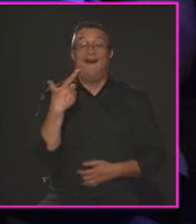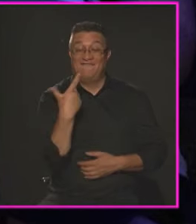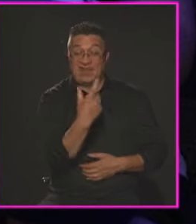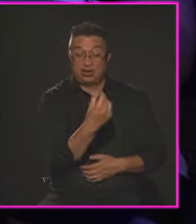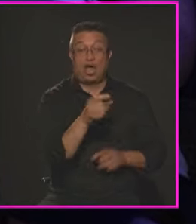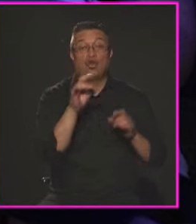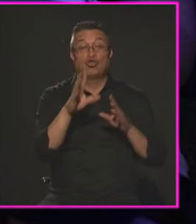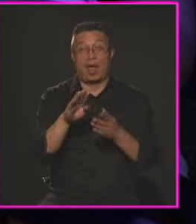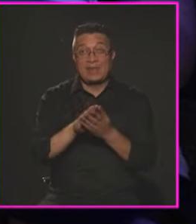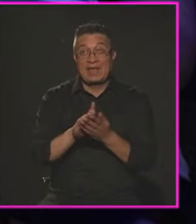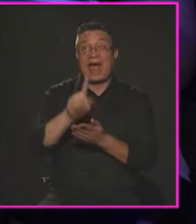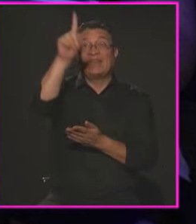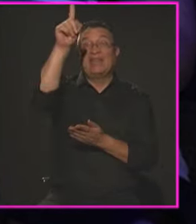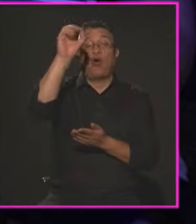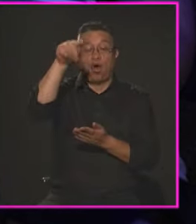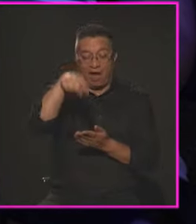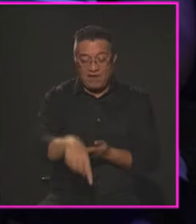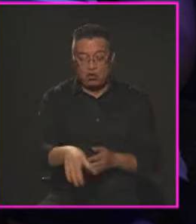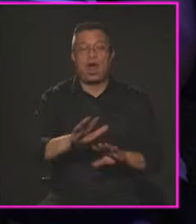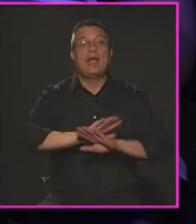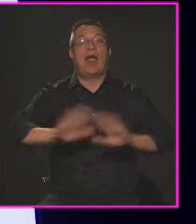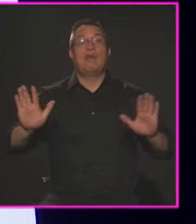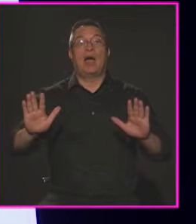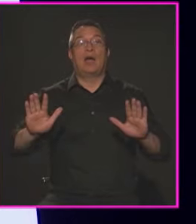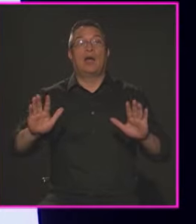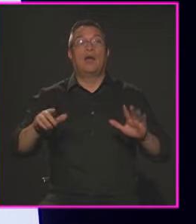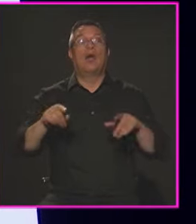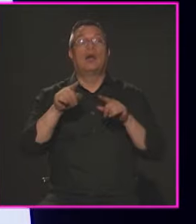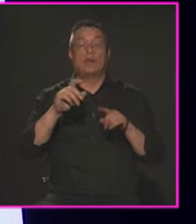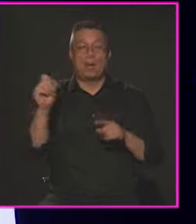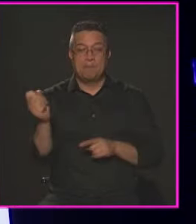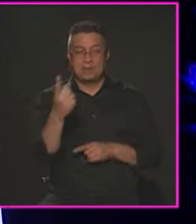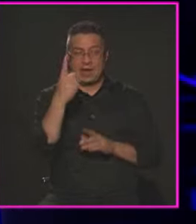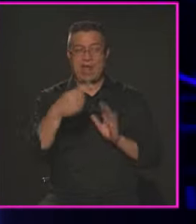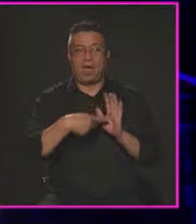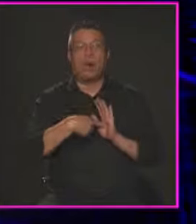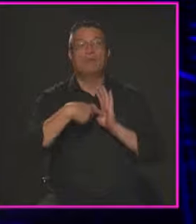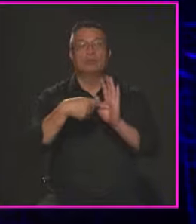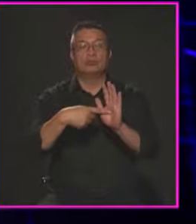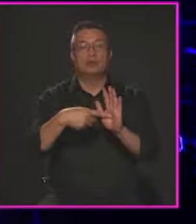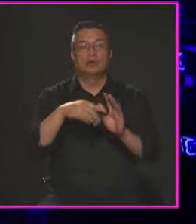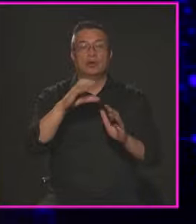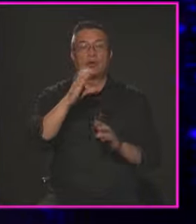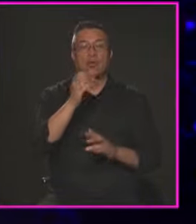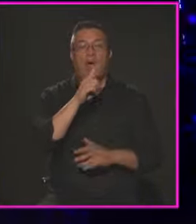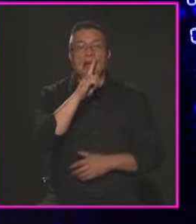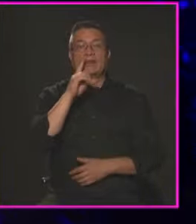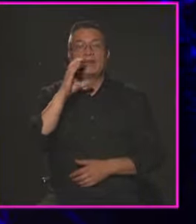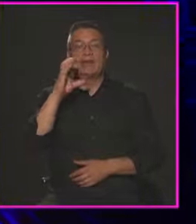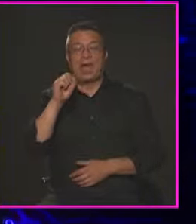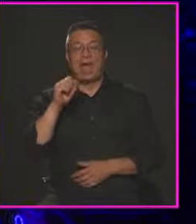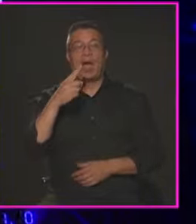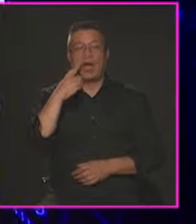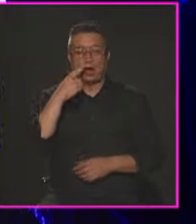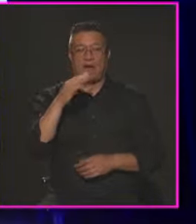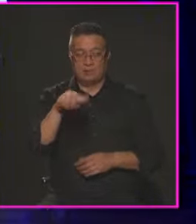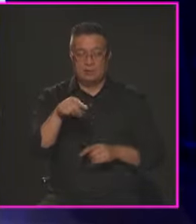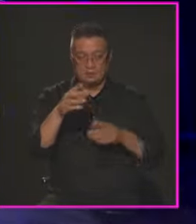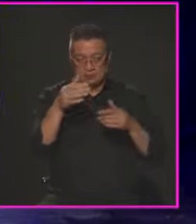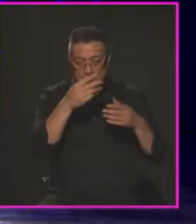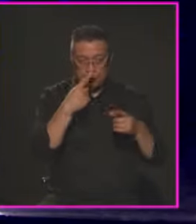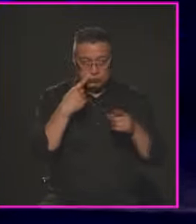time spatial quantization was shown and the existence of two-level system in quantum physics. In fact, now we call this